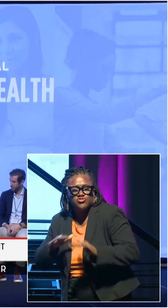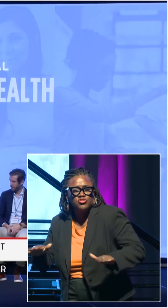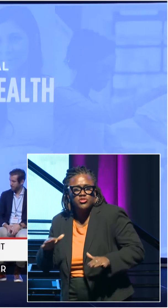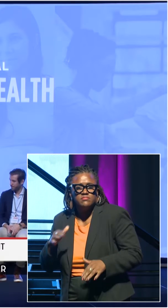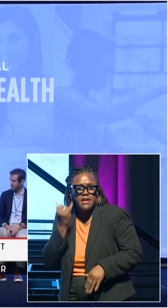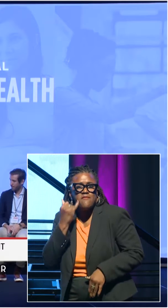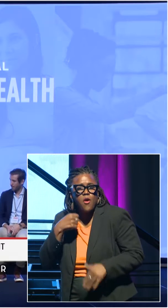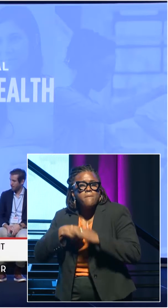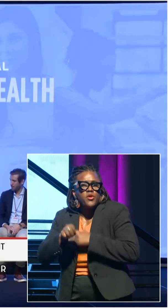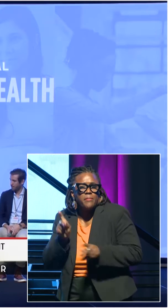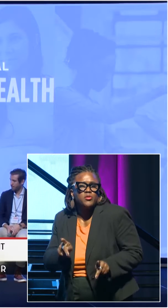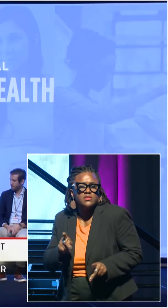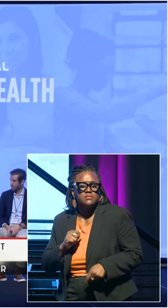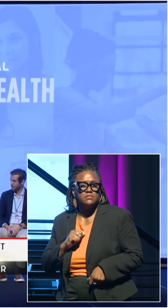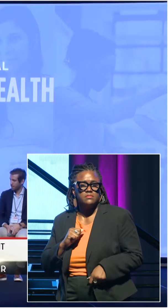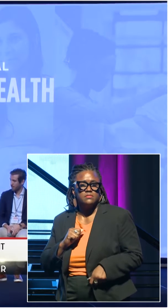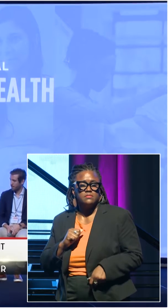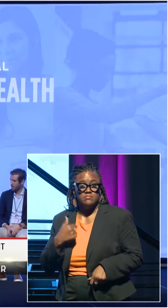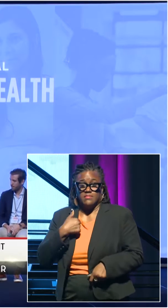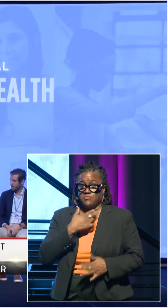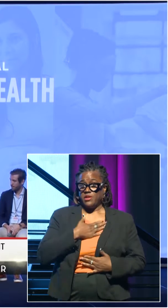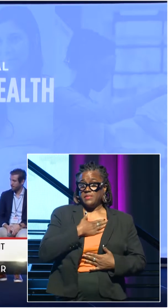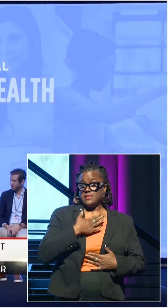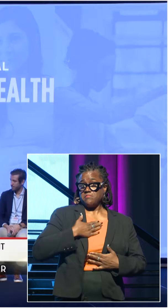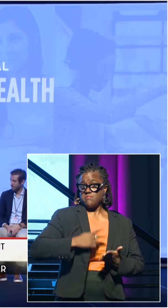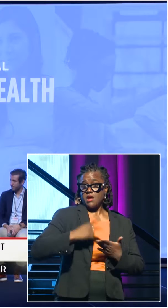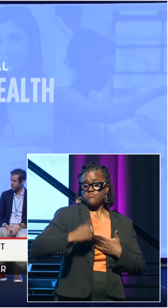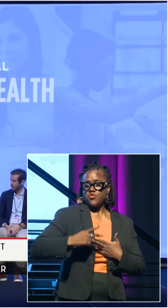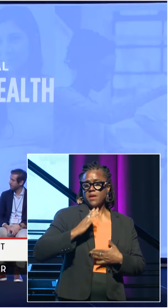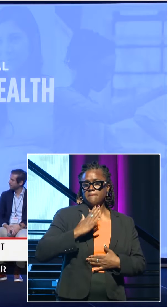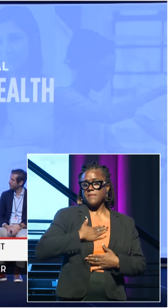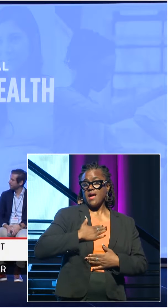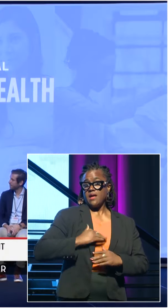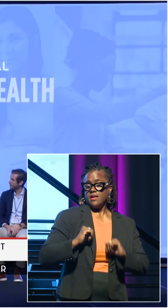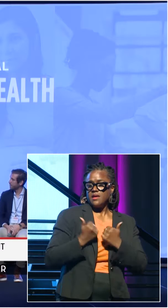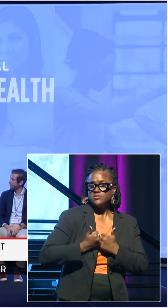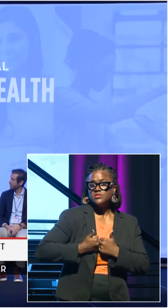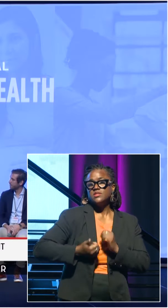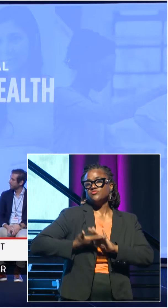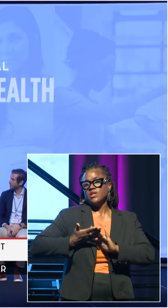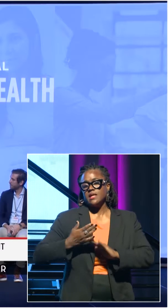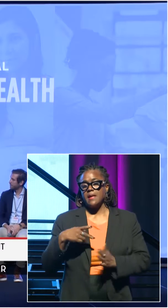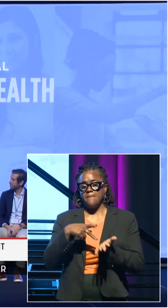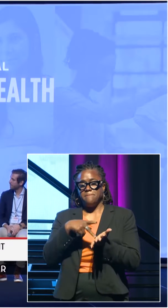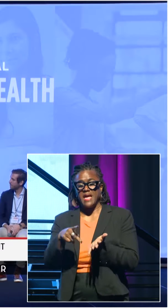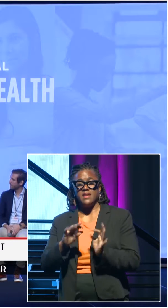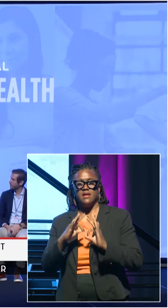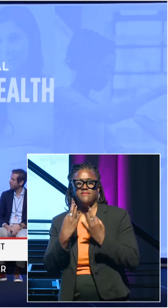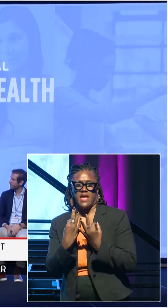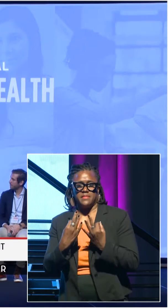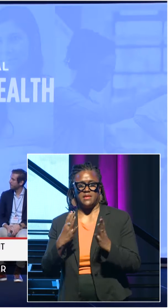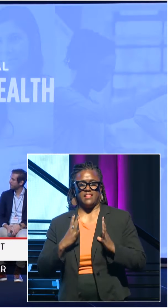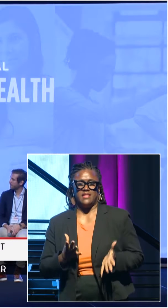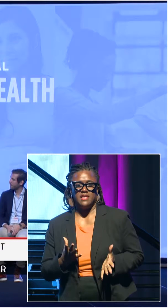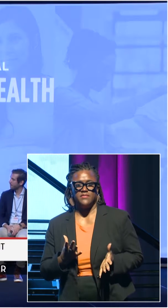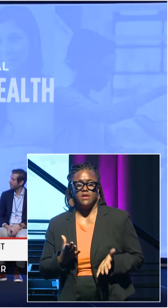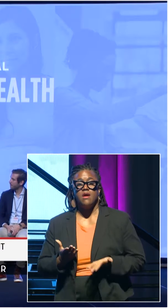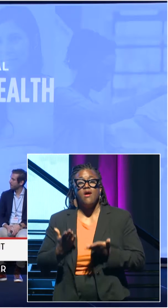what I'm really pleased about is that the program that my agency is running, Paid Family Leave,